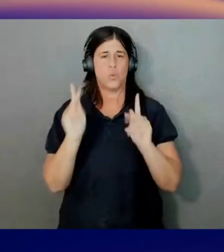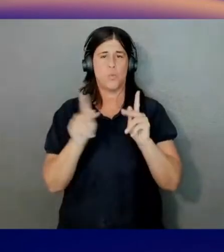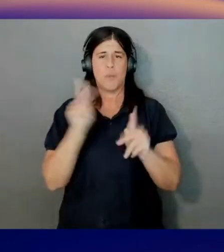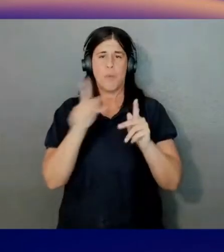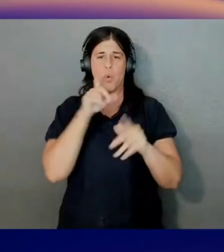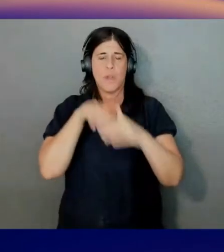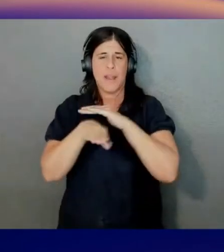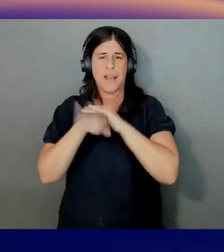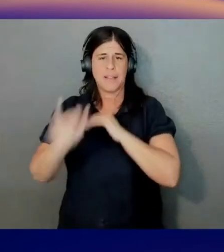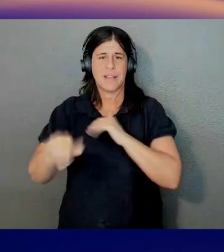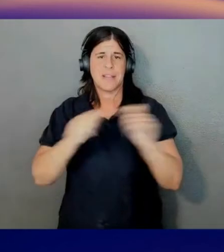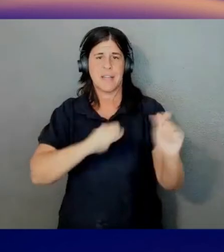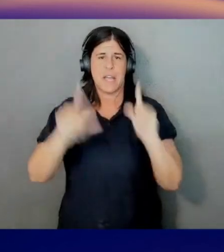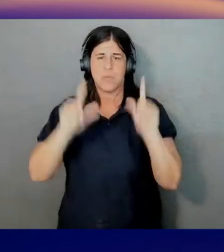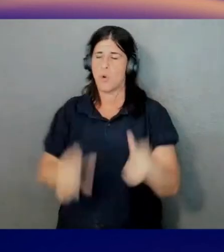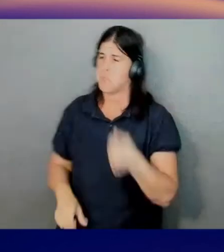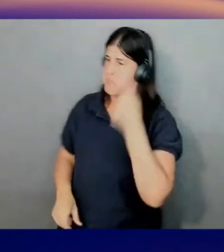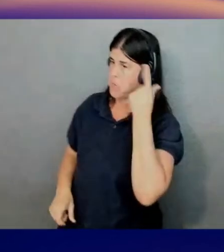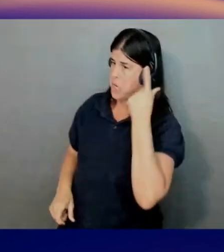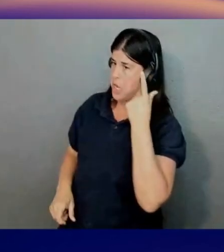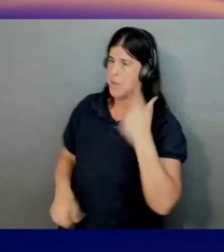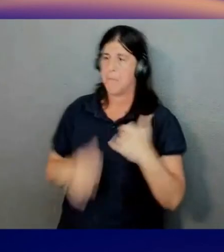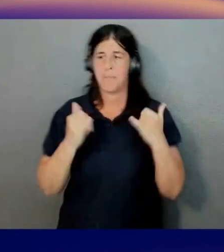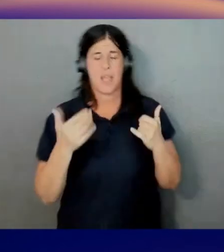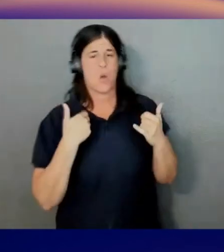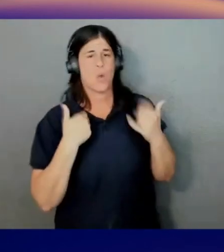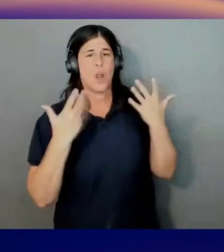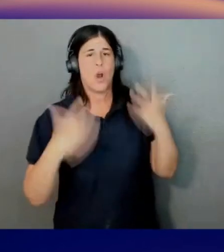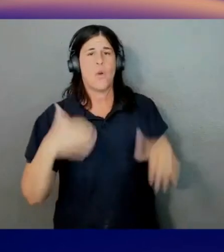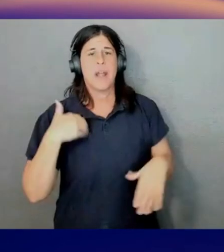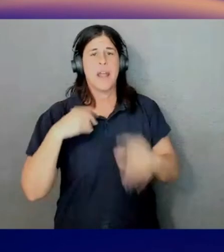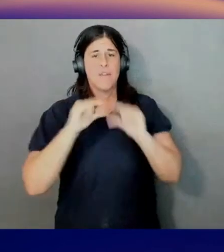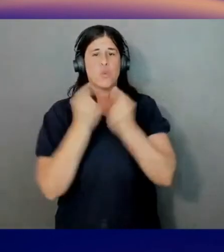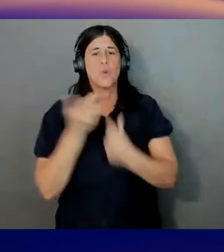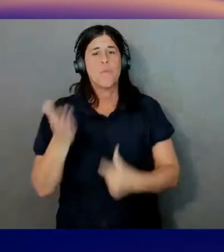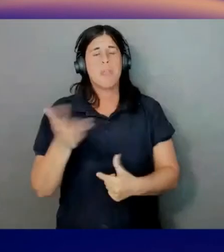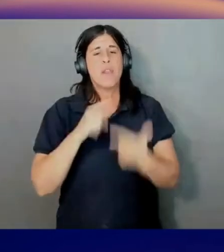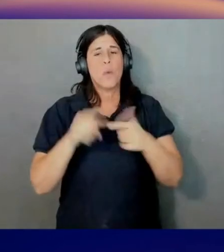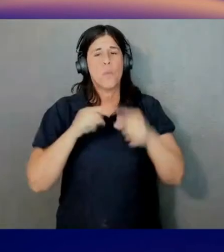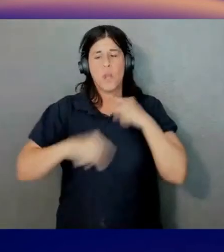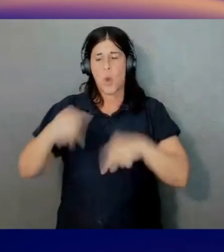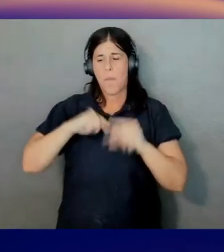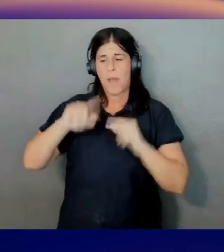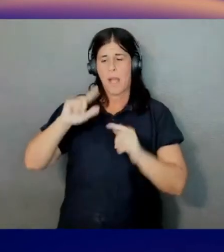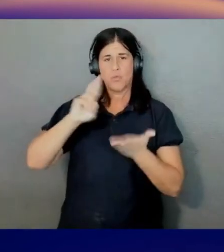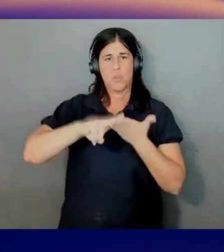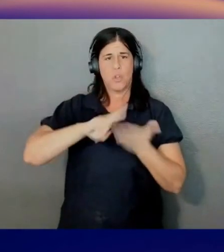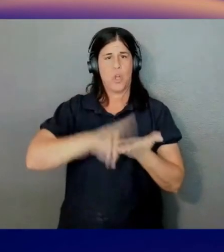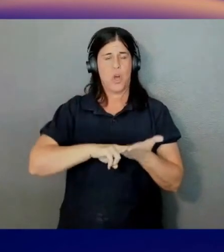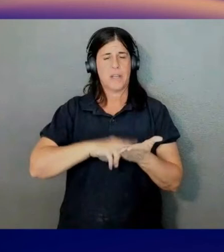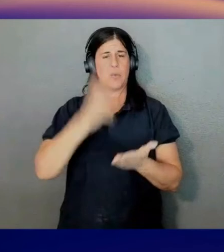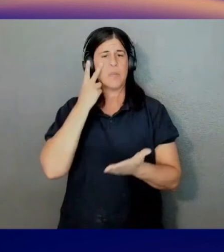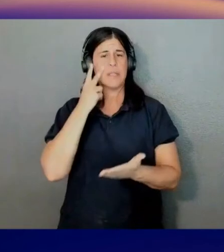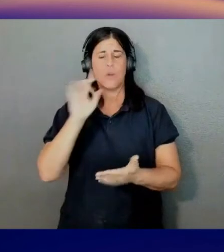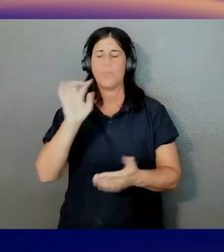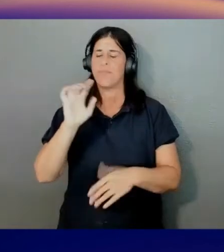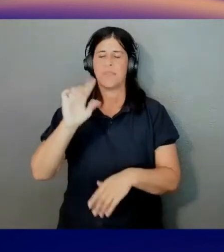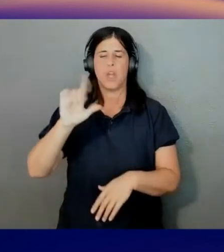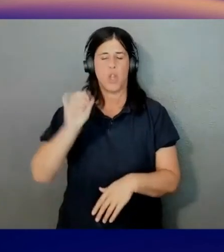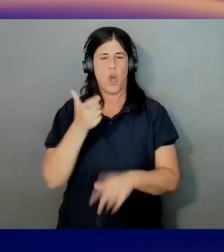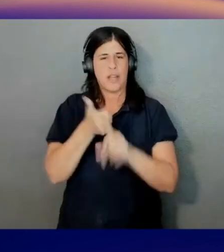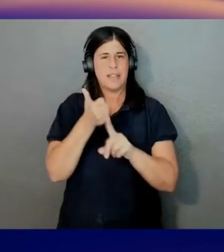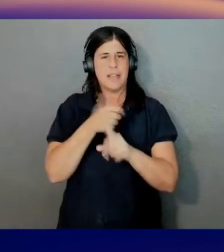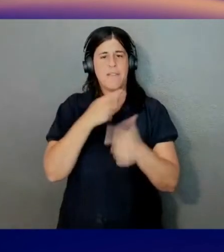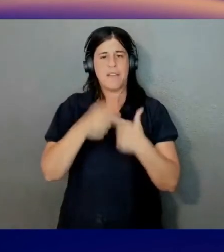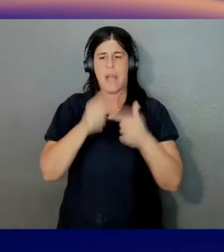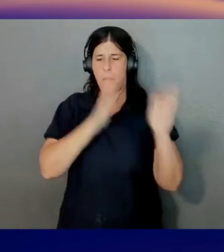it. So now we have a group, and now if we go back to the blog, right, then we need to basically prepare Amazon